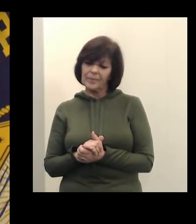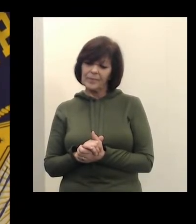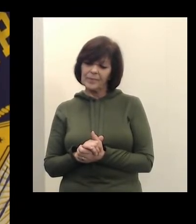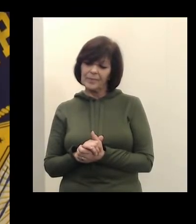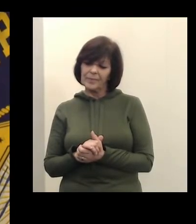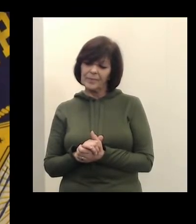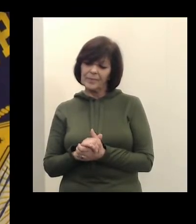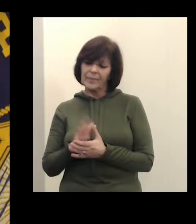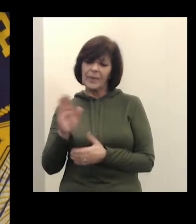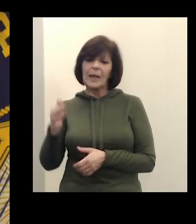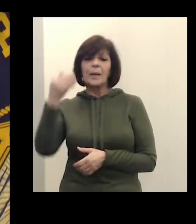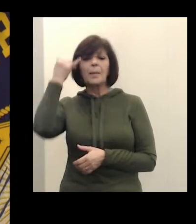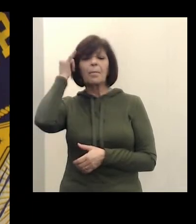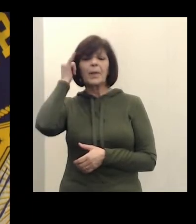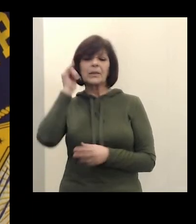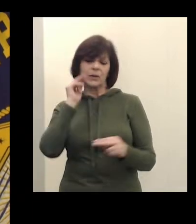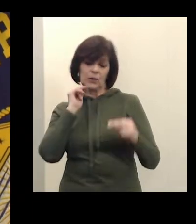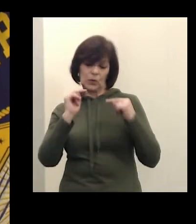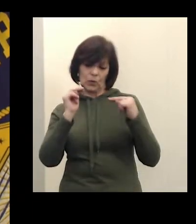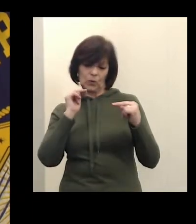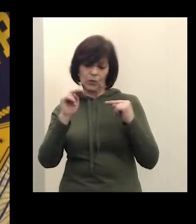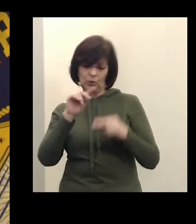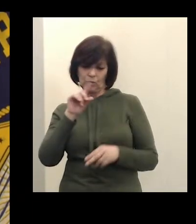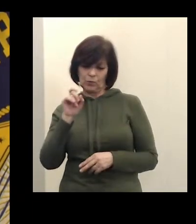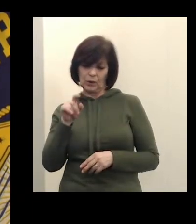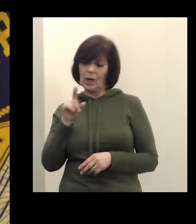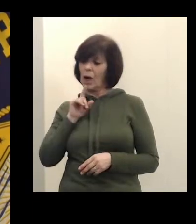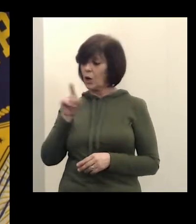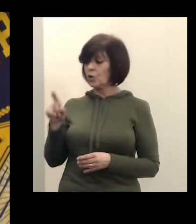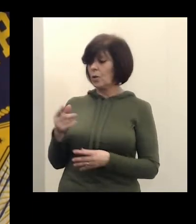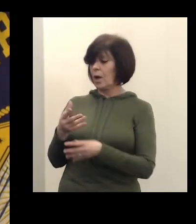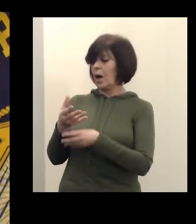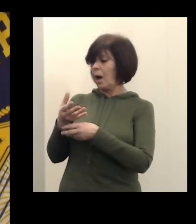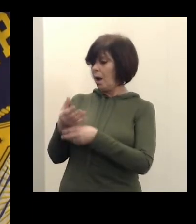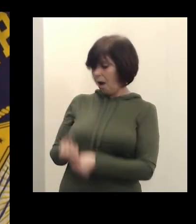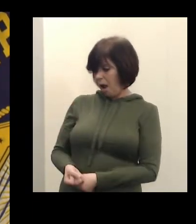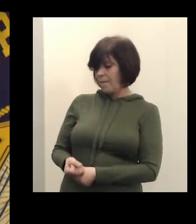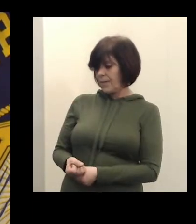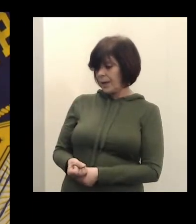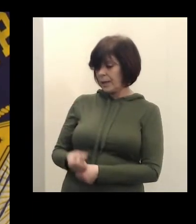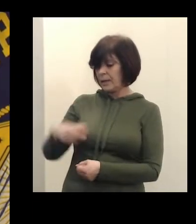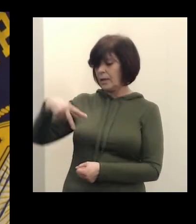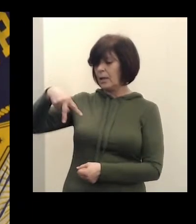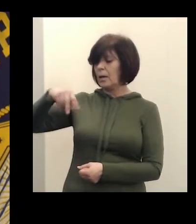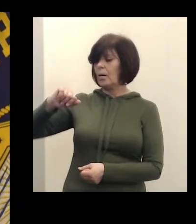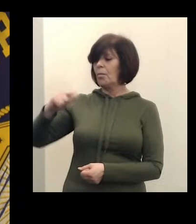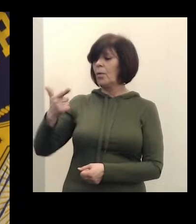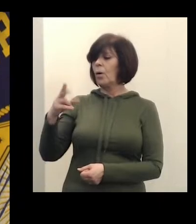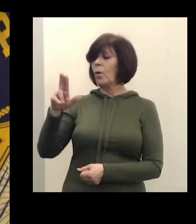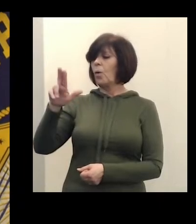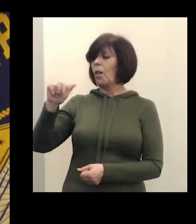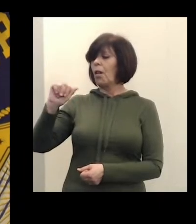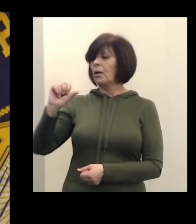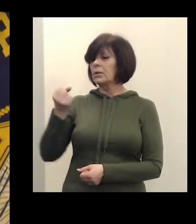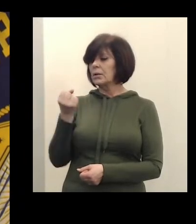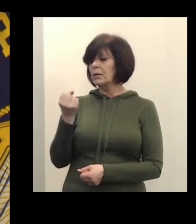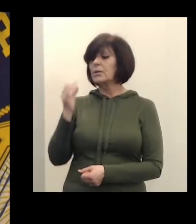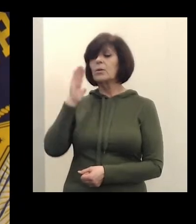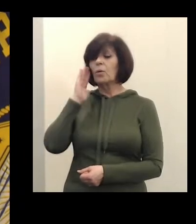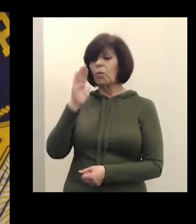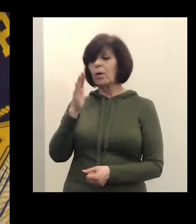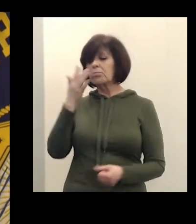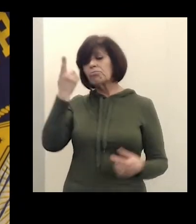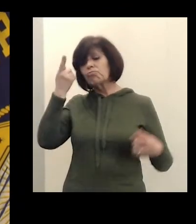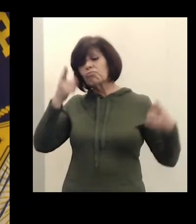bills negotiations question, are you confident that the Pegulas, the state, and the county will reach a deal in time for it to